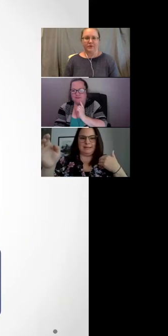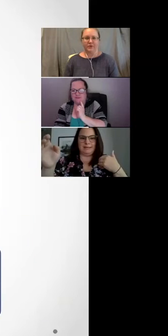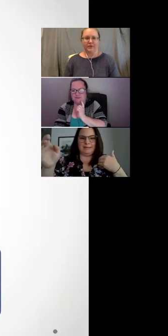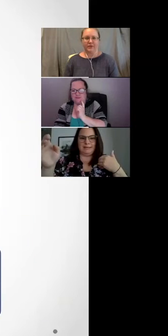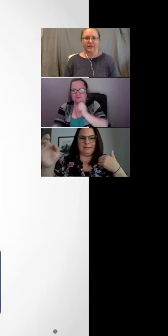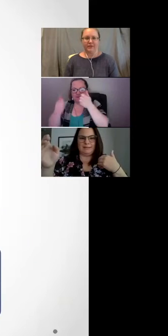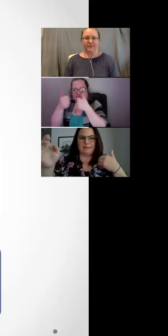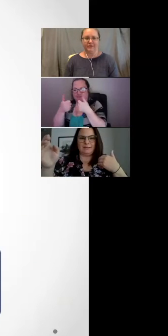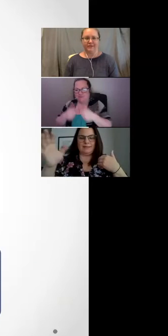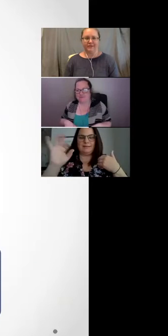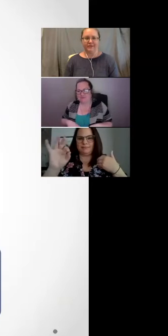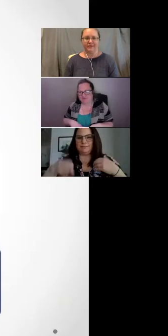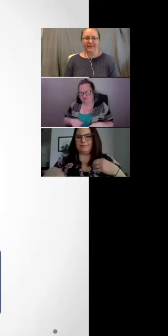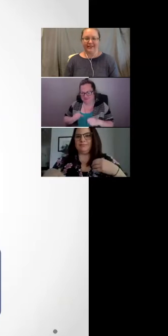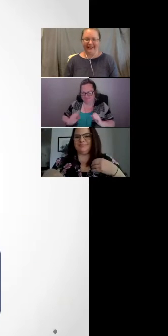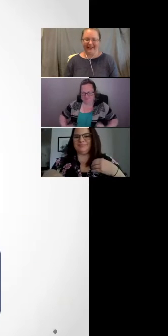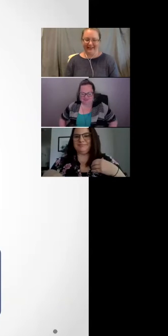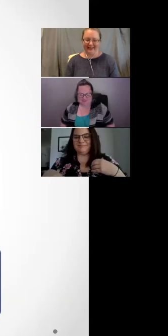Ooh, did I do that?